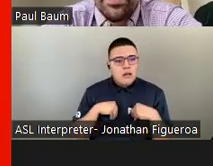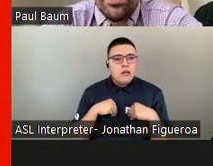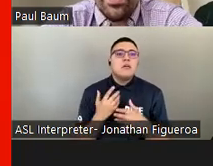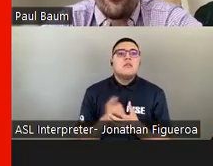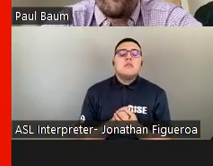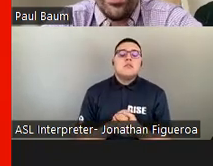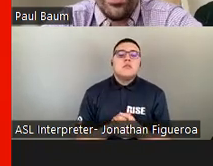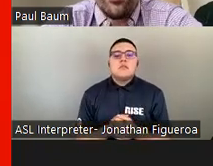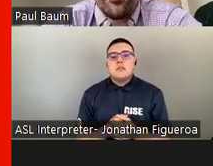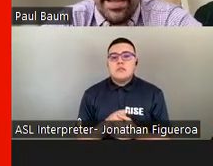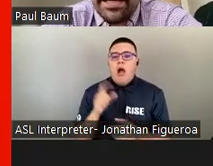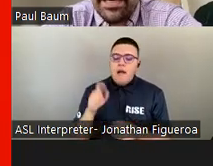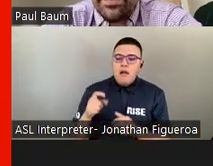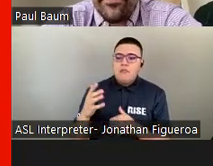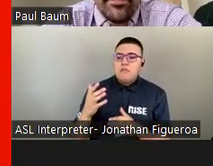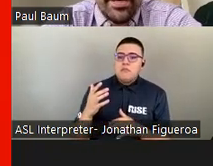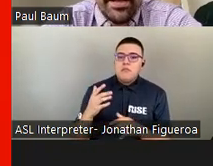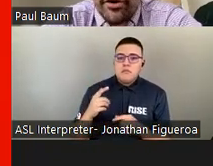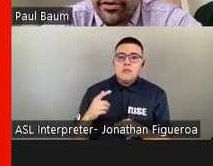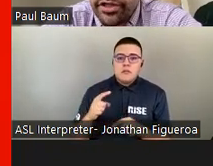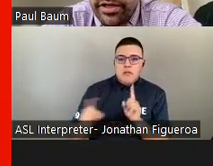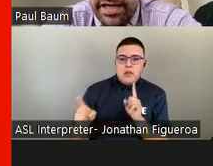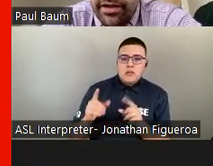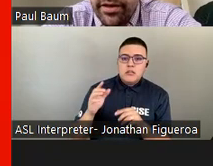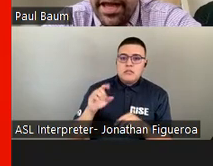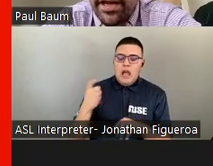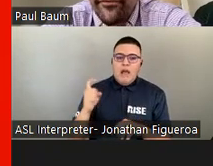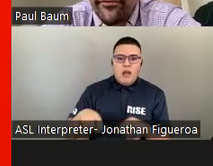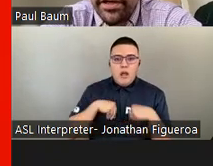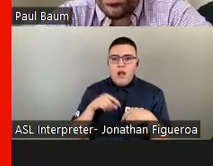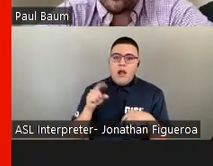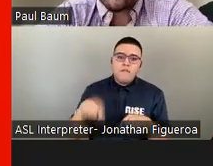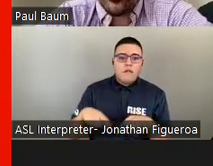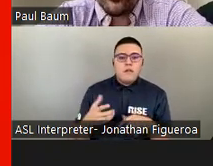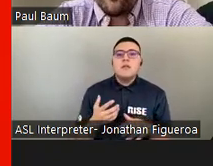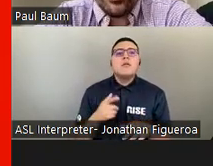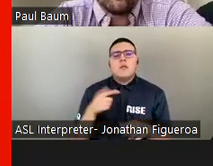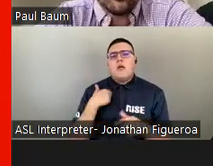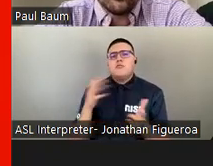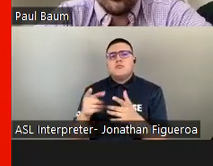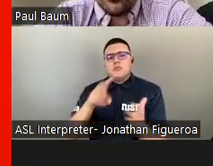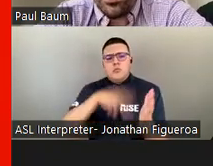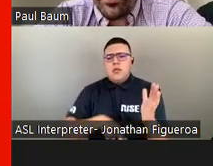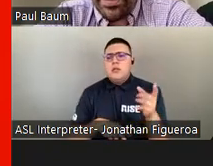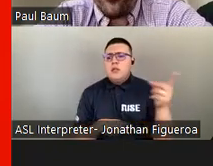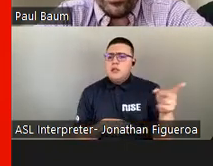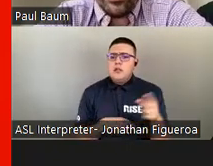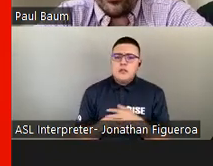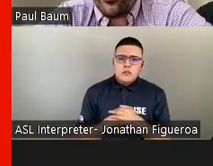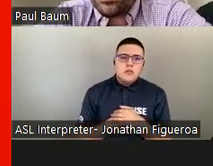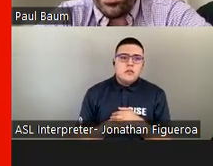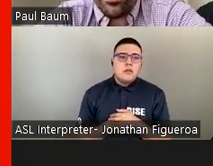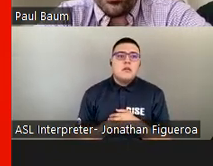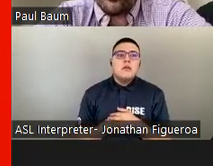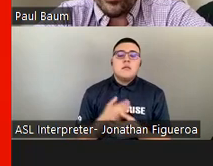theories of identity development. I encourage you to take a look at it your free time. This will be available, I believe, by the